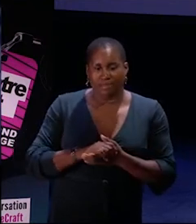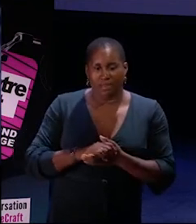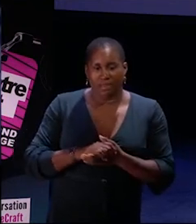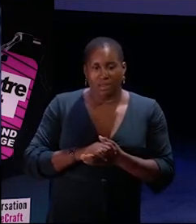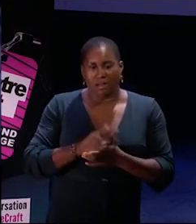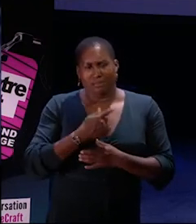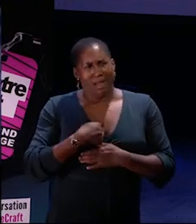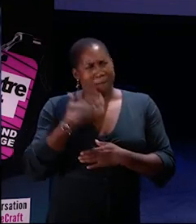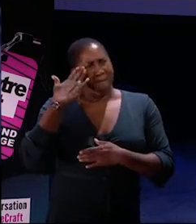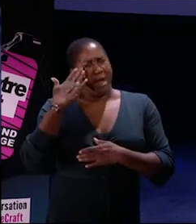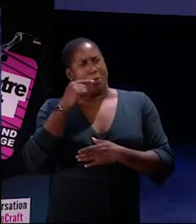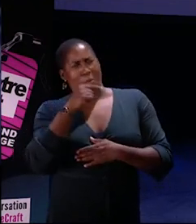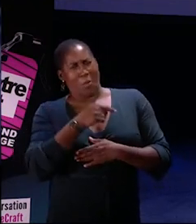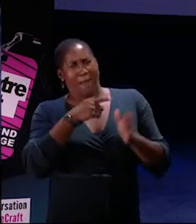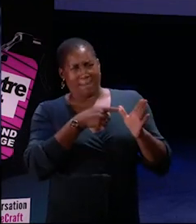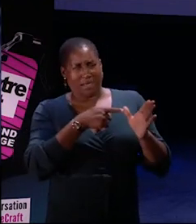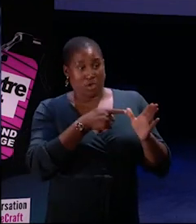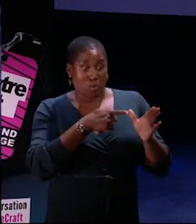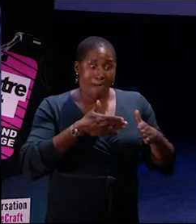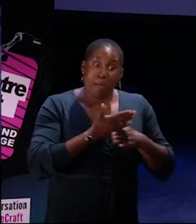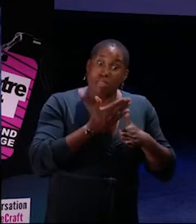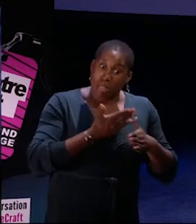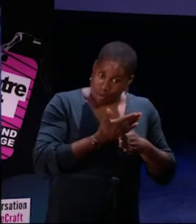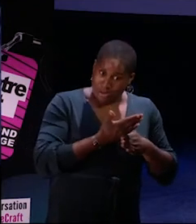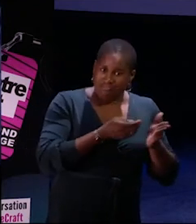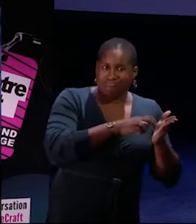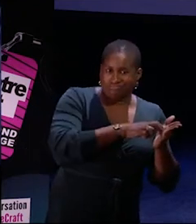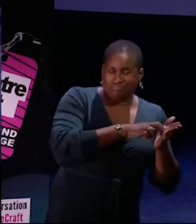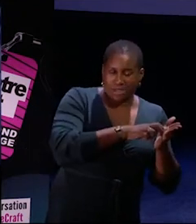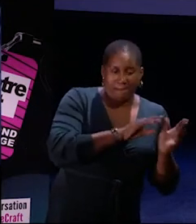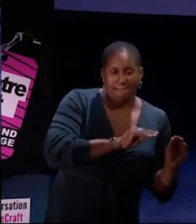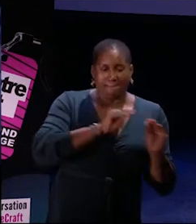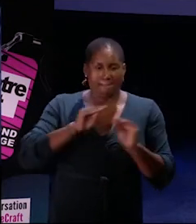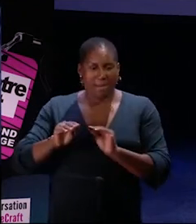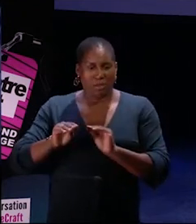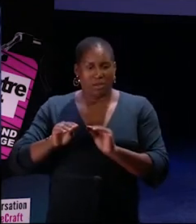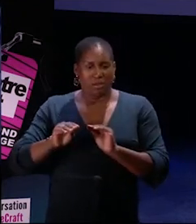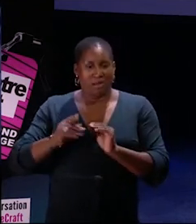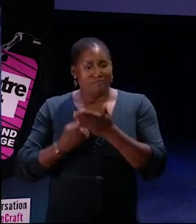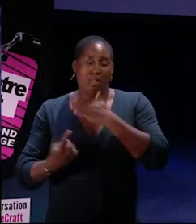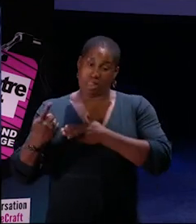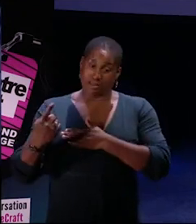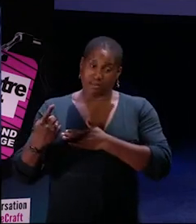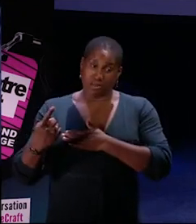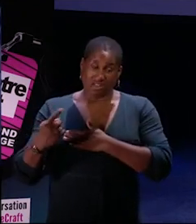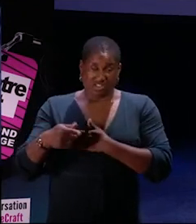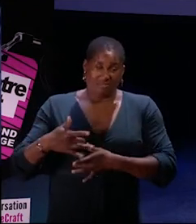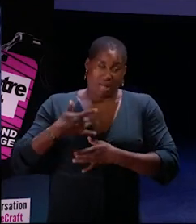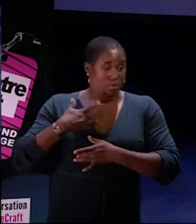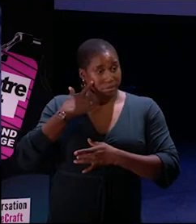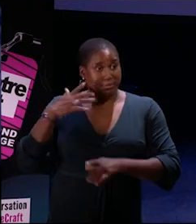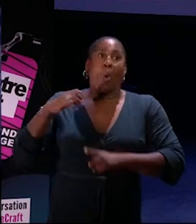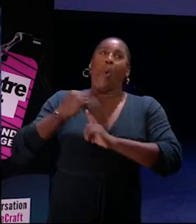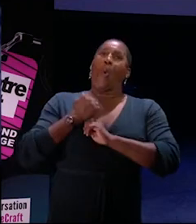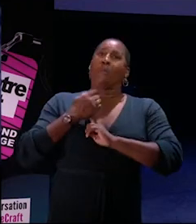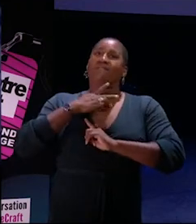shifted from being employed to being freelance, is that you're more able to discover your own voice rather than speaking in the voice of a building or being